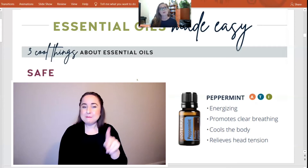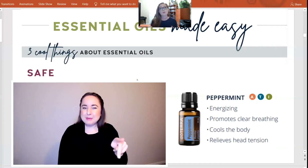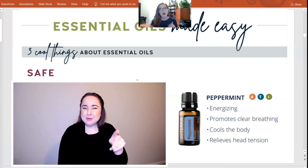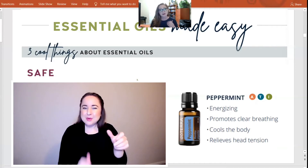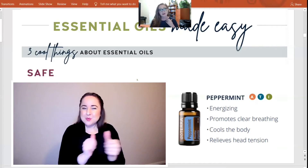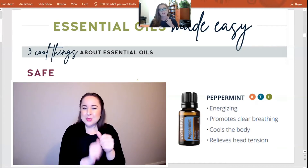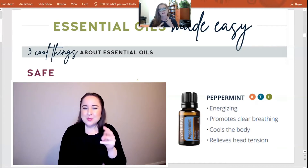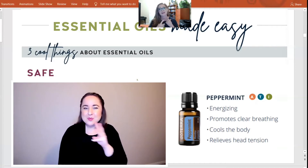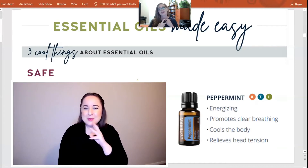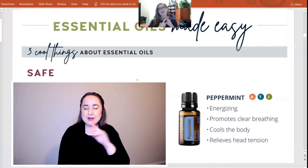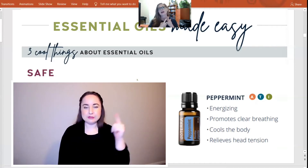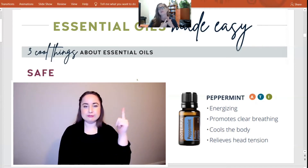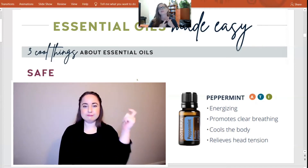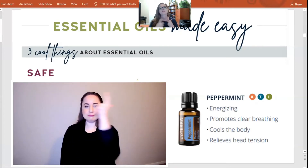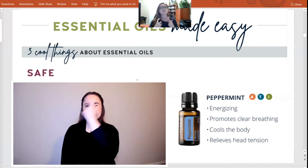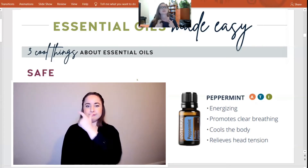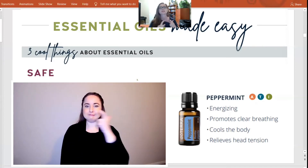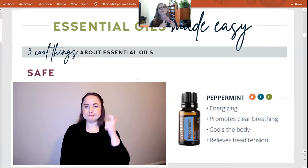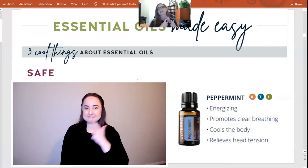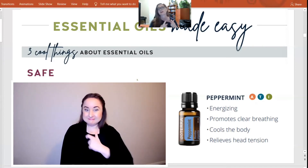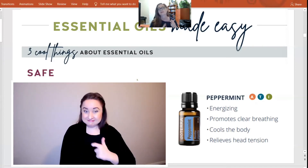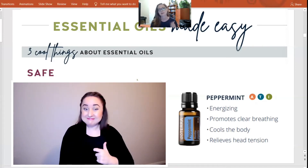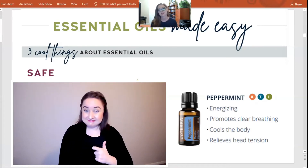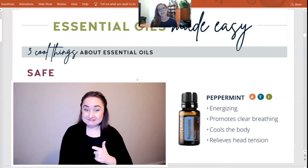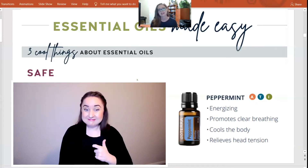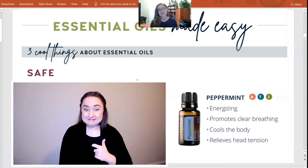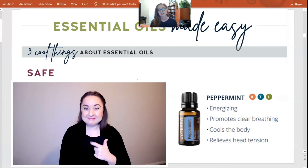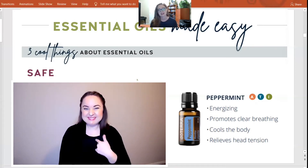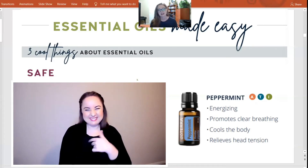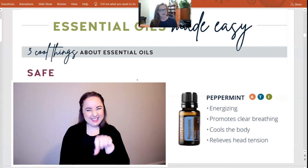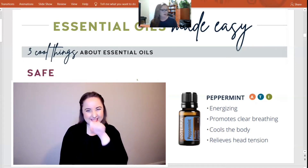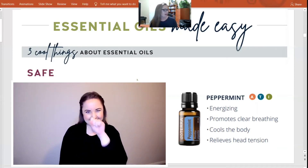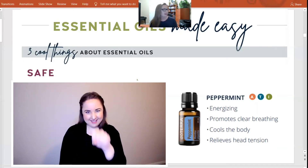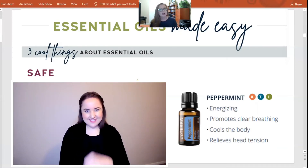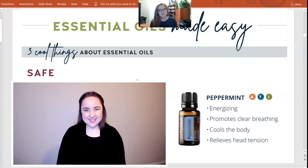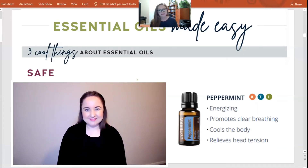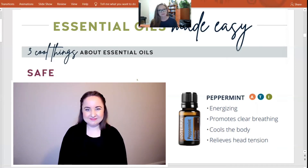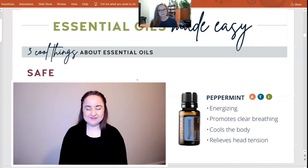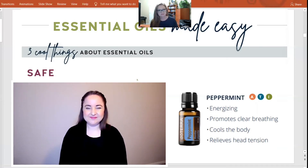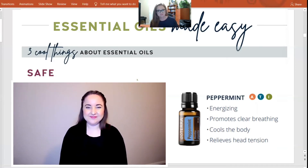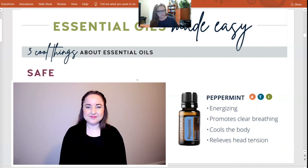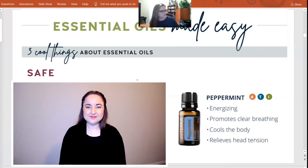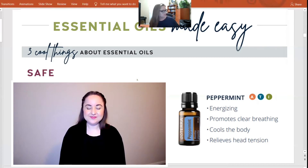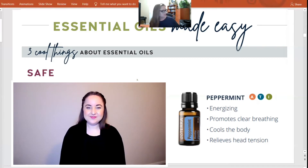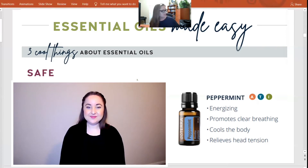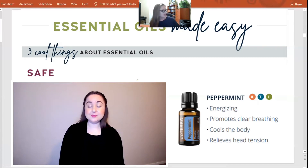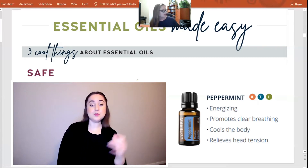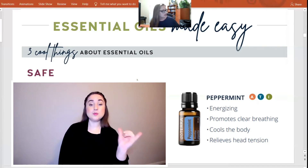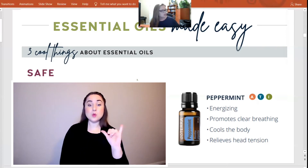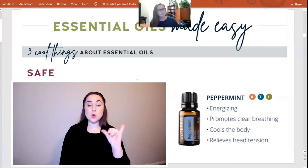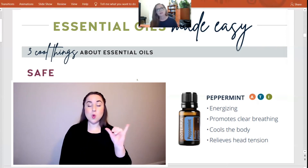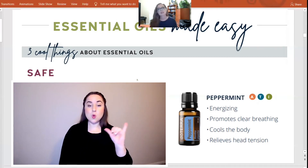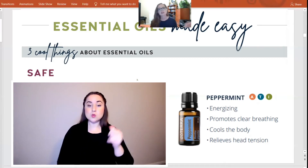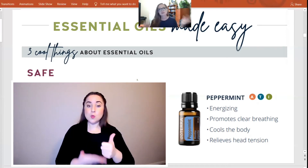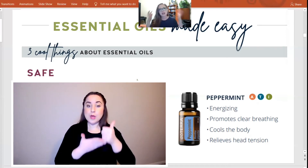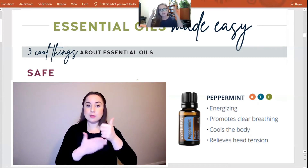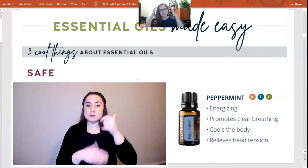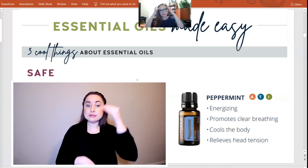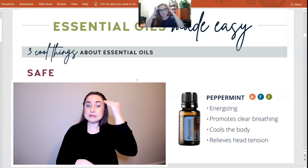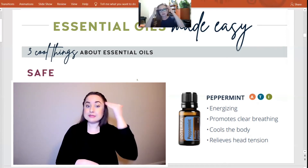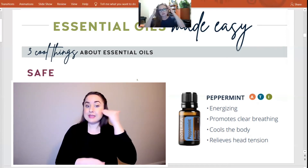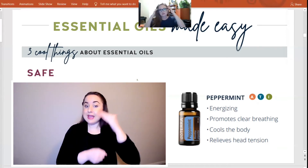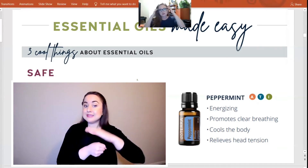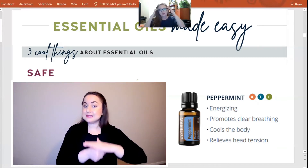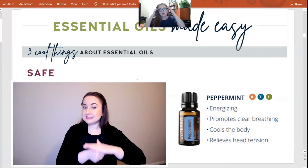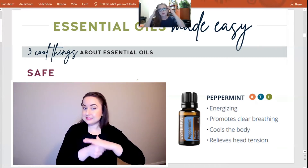bottle with water. And I will just spritz myself with it. I love it. It also relieves head